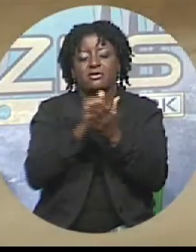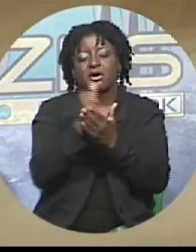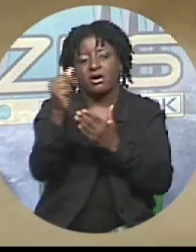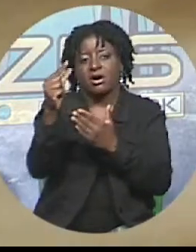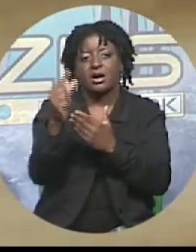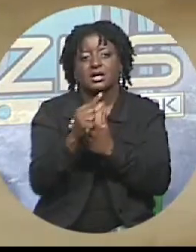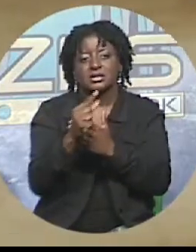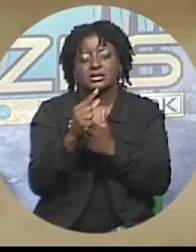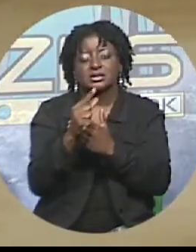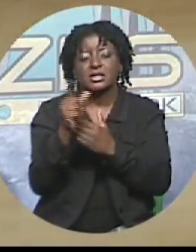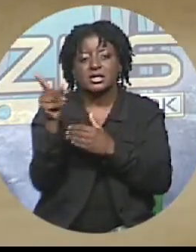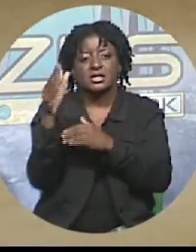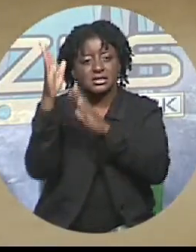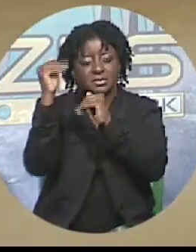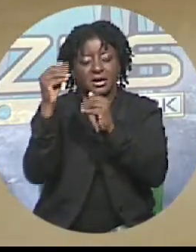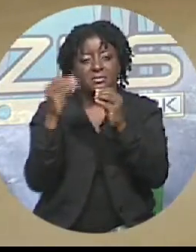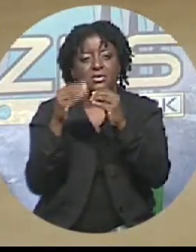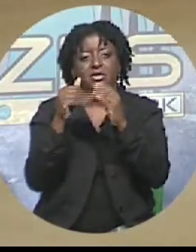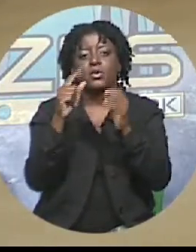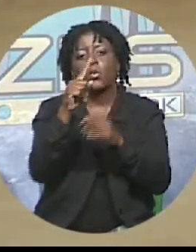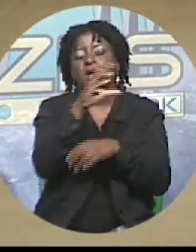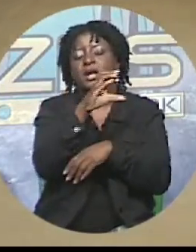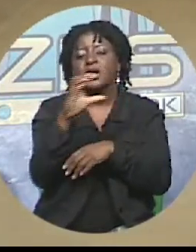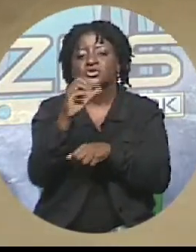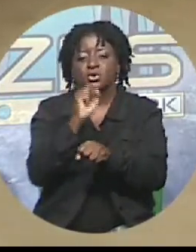expects over 100 employees to move into the